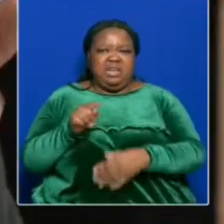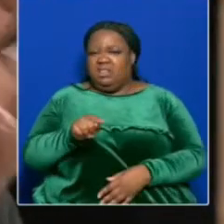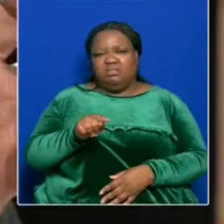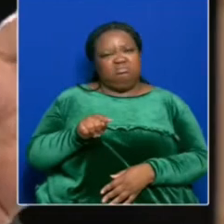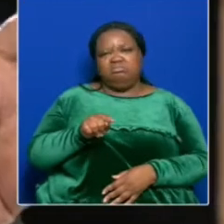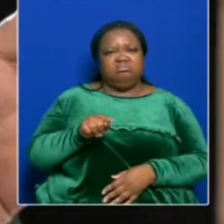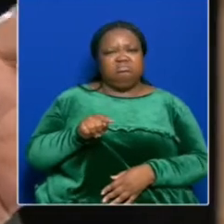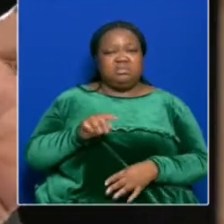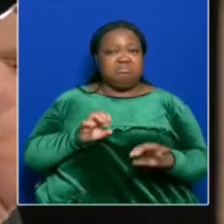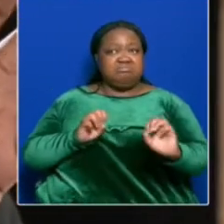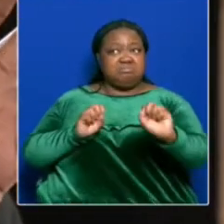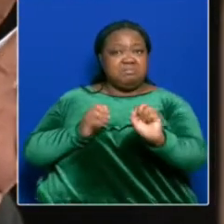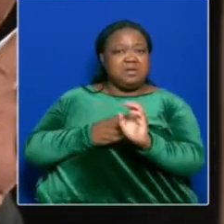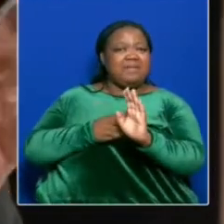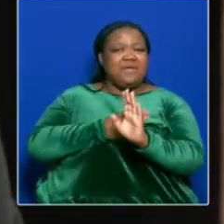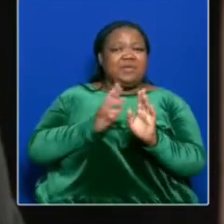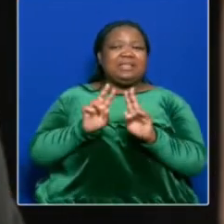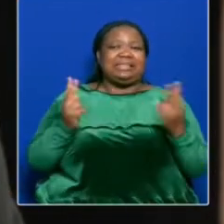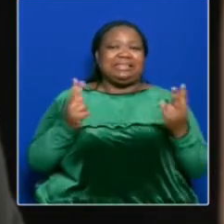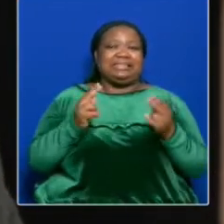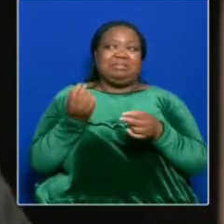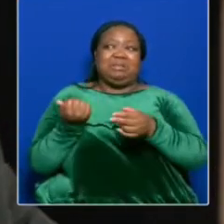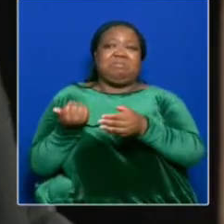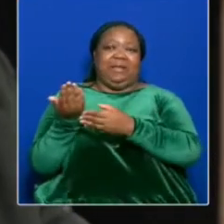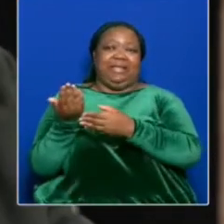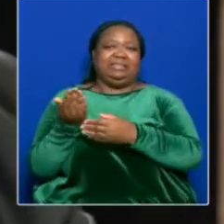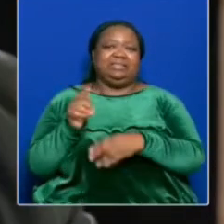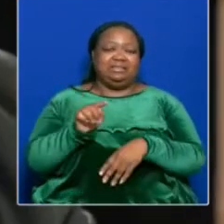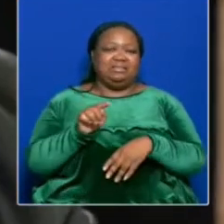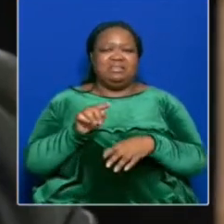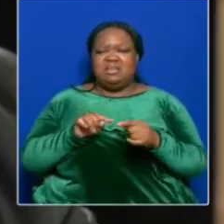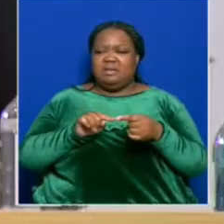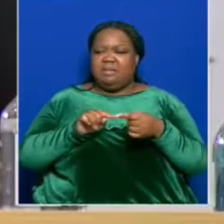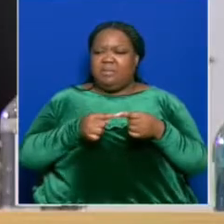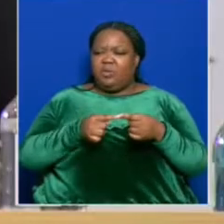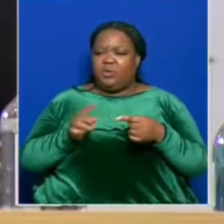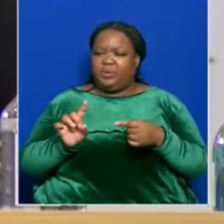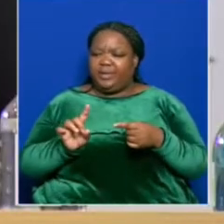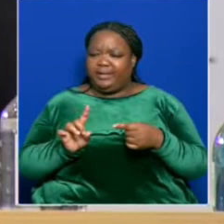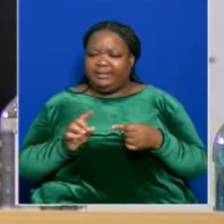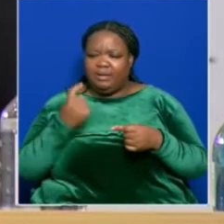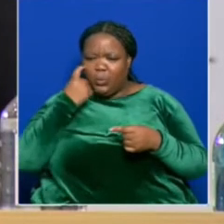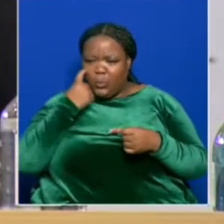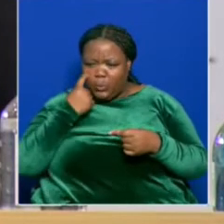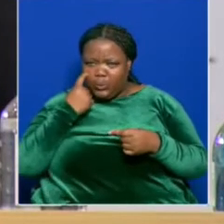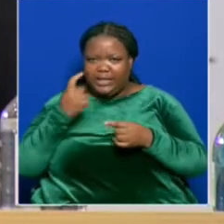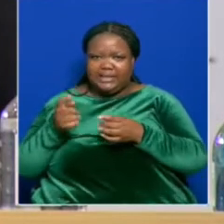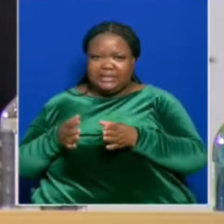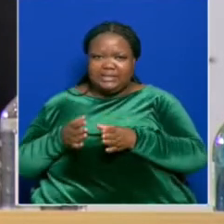mistaken. But my point stands. I forget which. It was one of the very first witnesses from